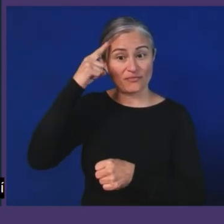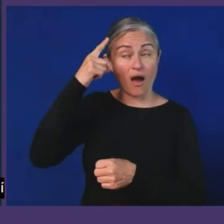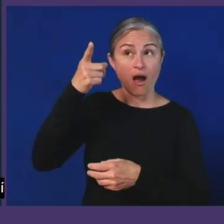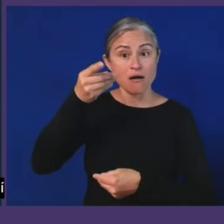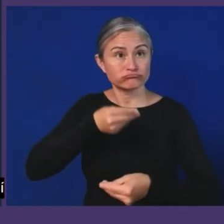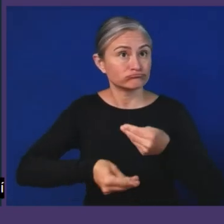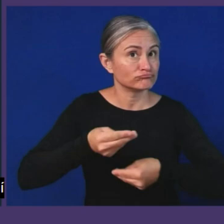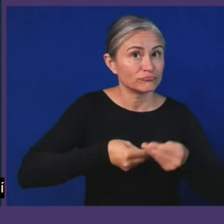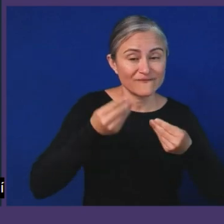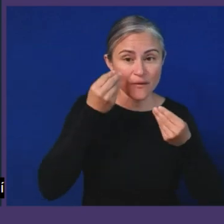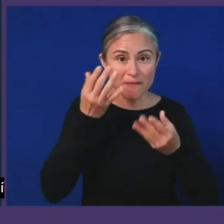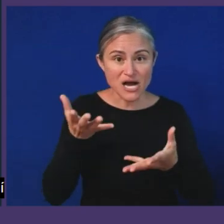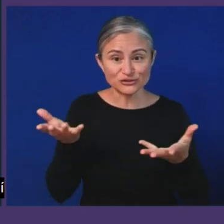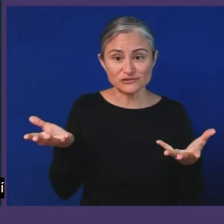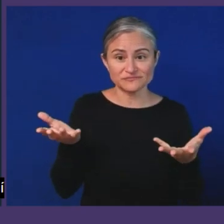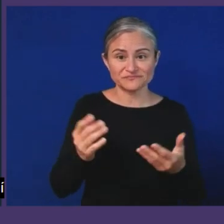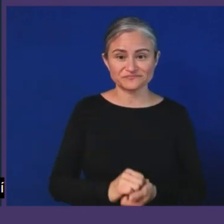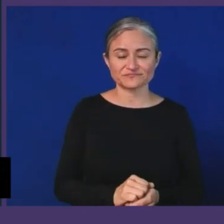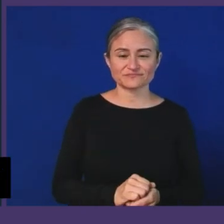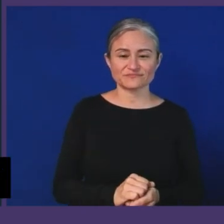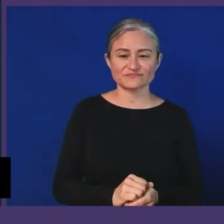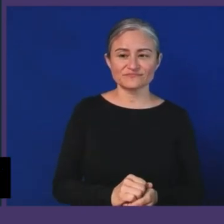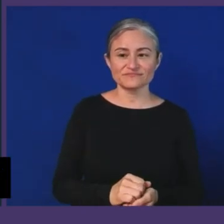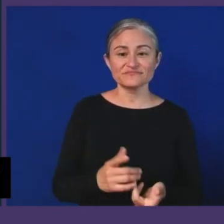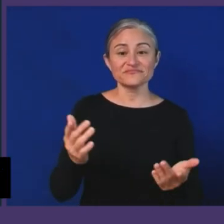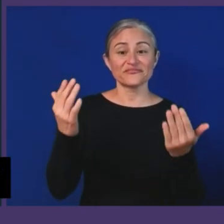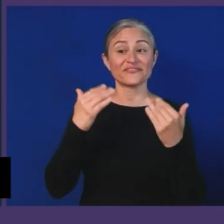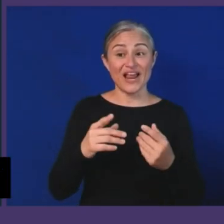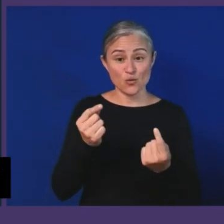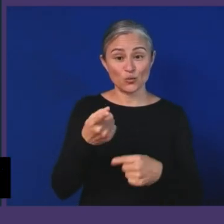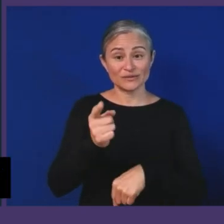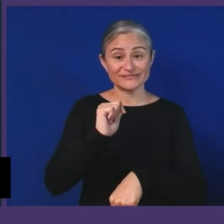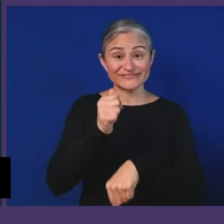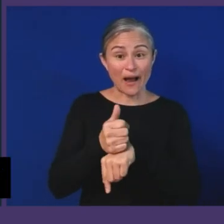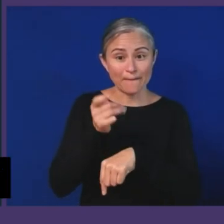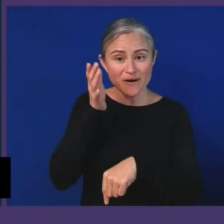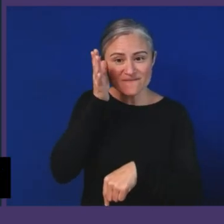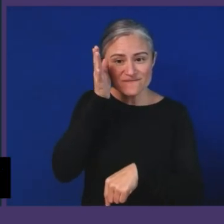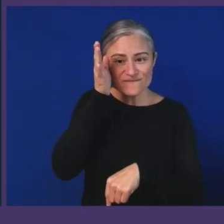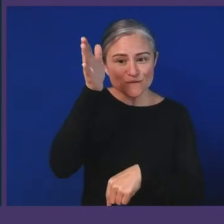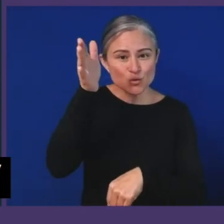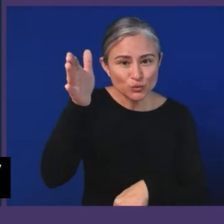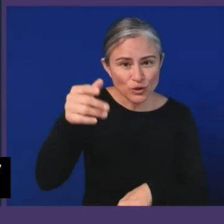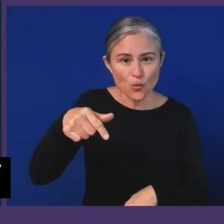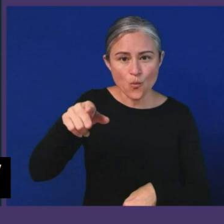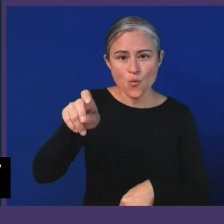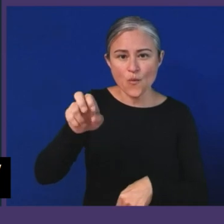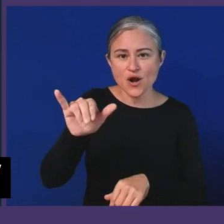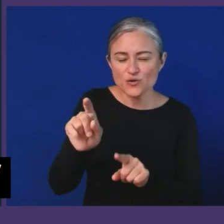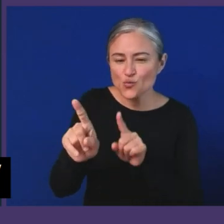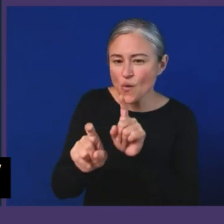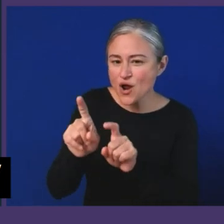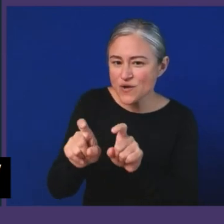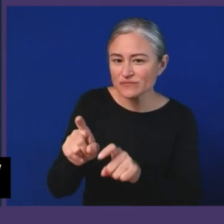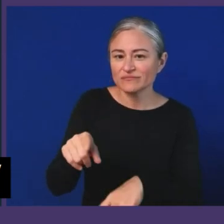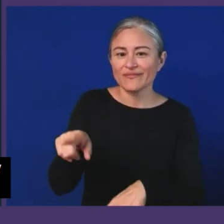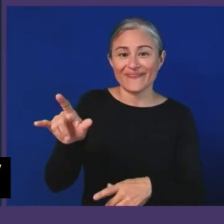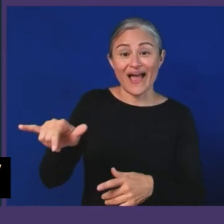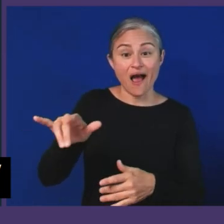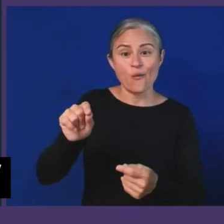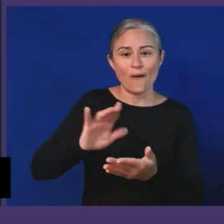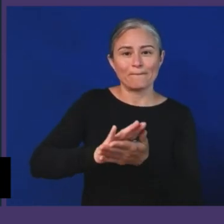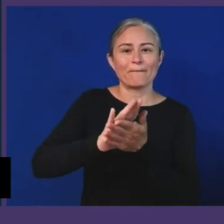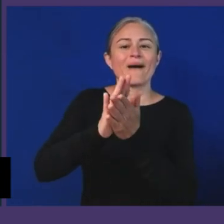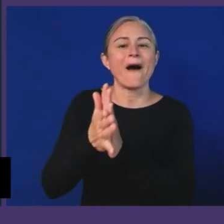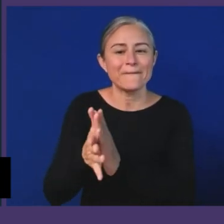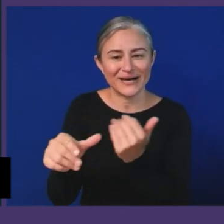end, and the base model will sort of like condition itself into being like a helpful assistant and kind of answer. But